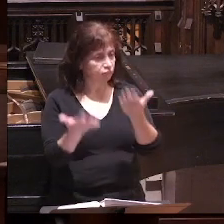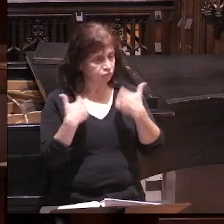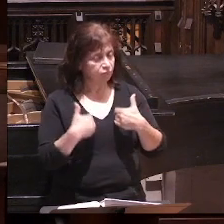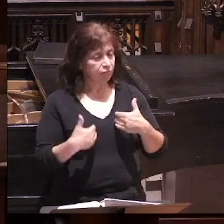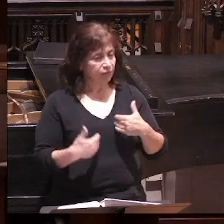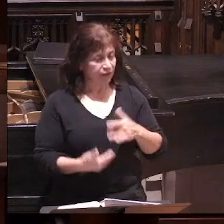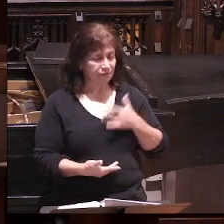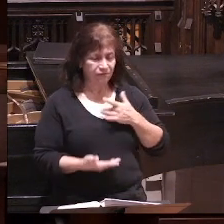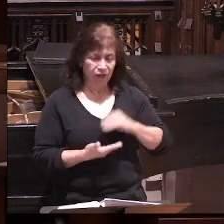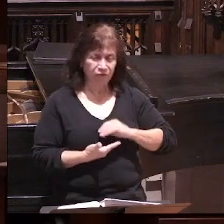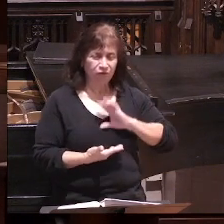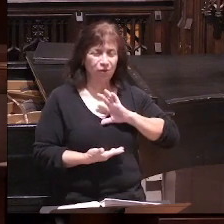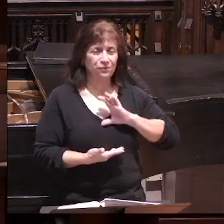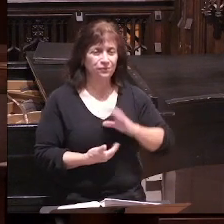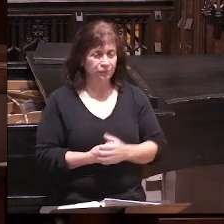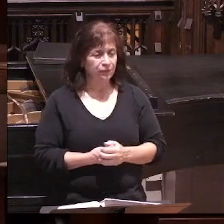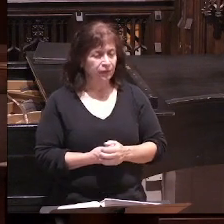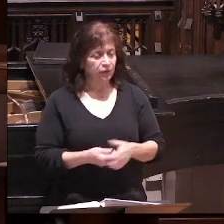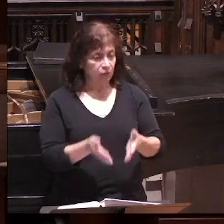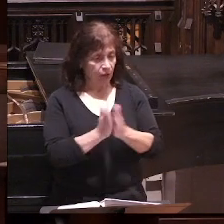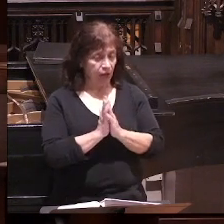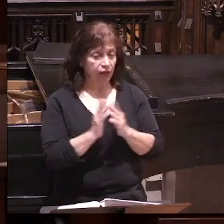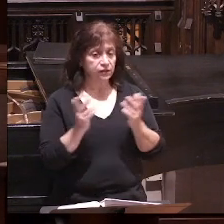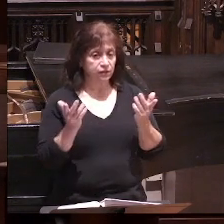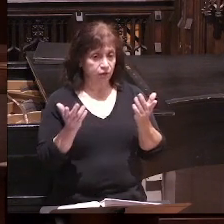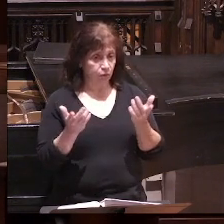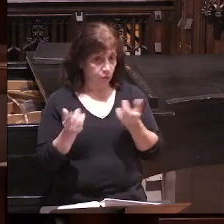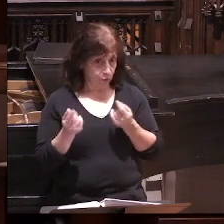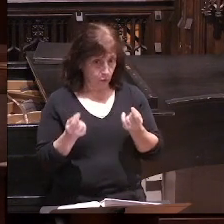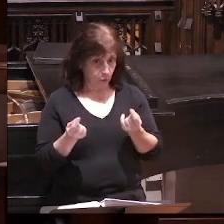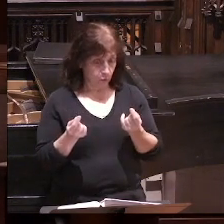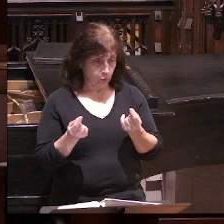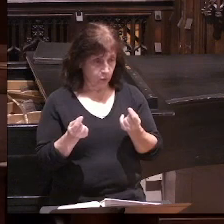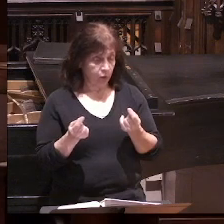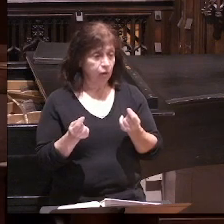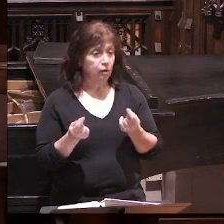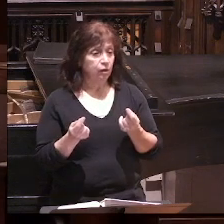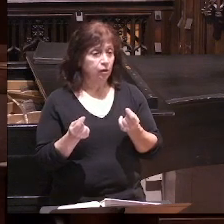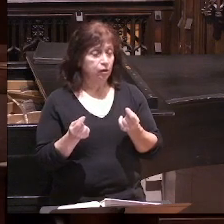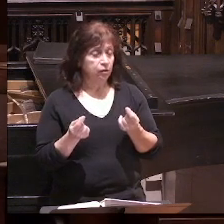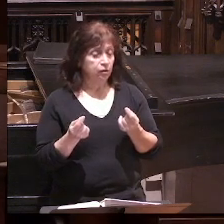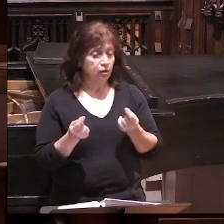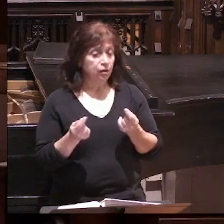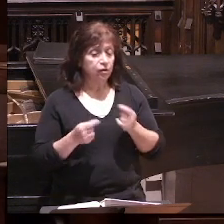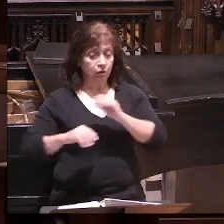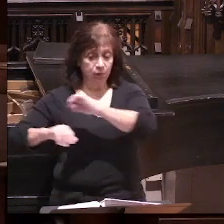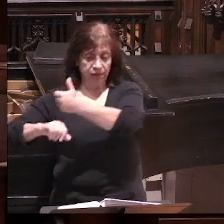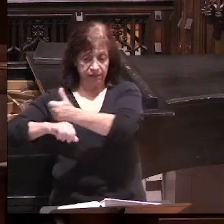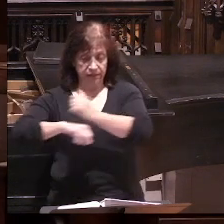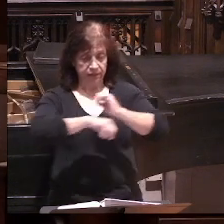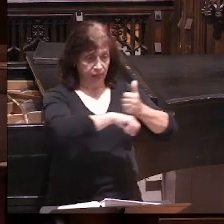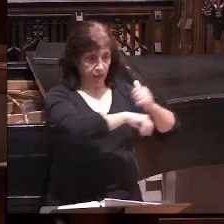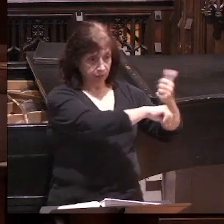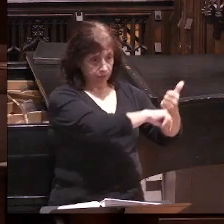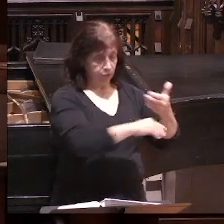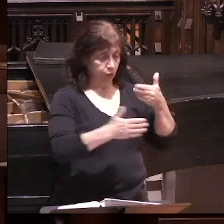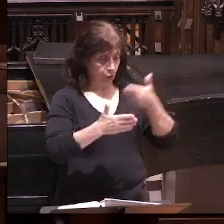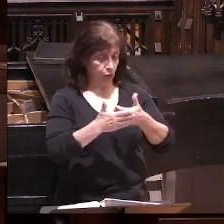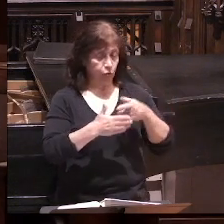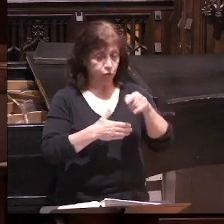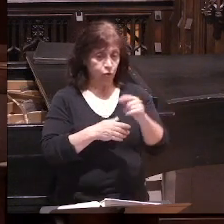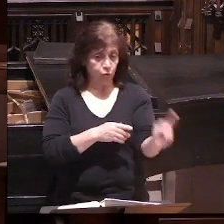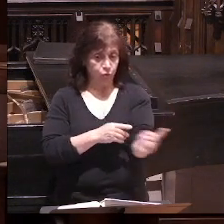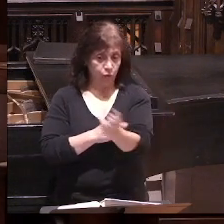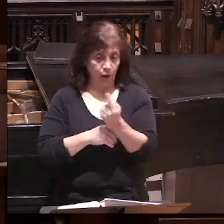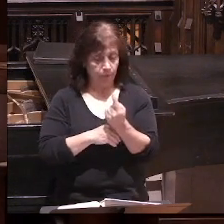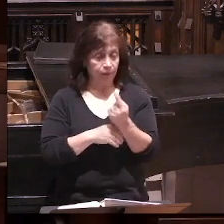and be filled." I would ask that you would come to one of the stations nearest to you, that